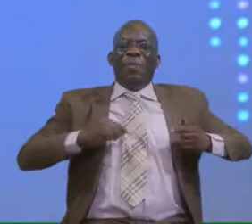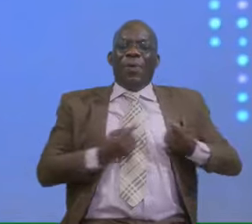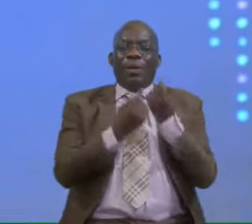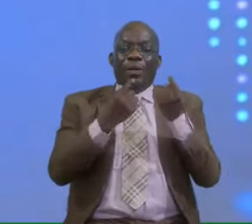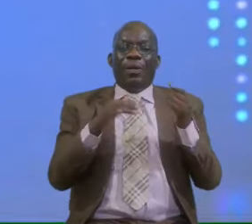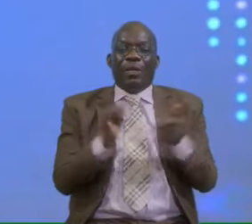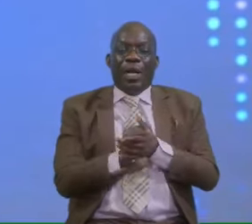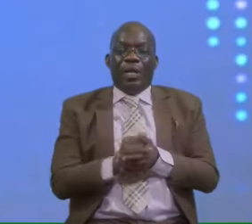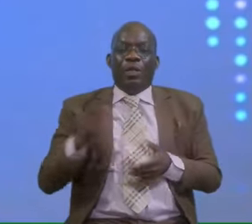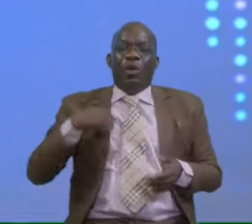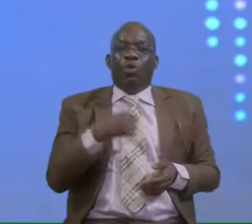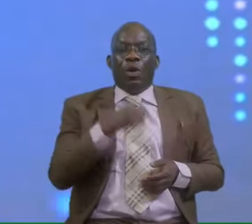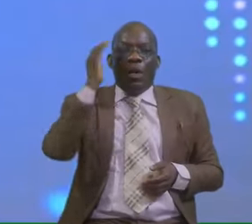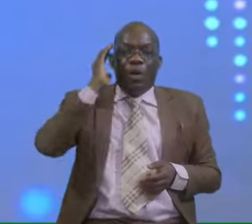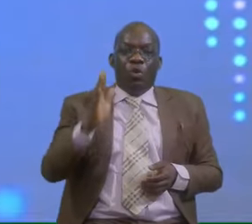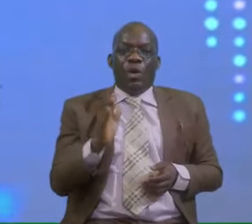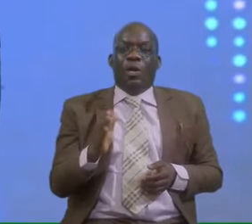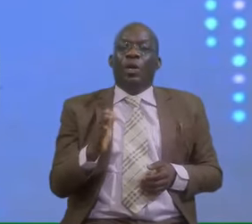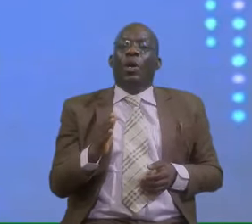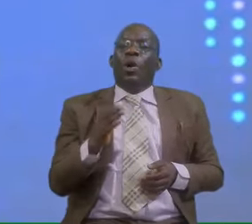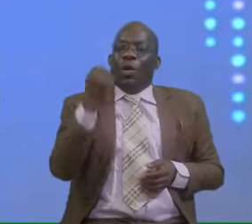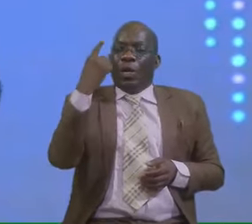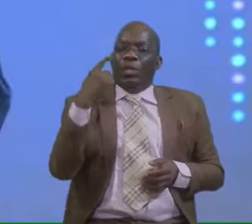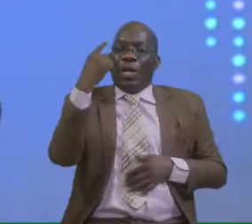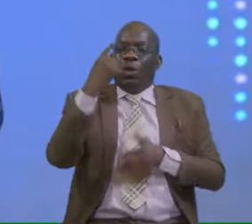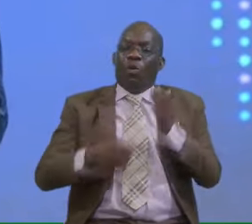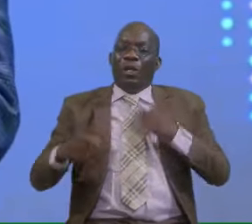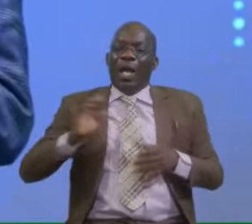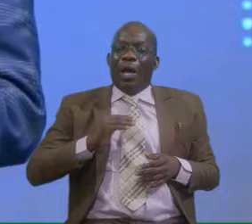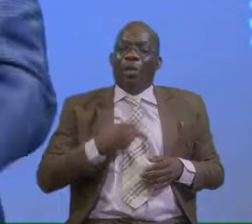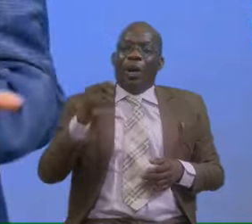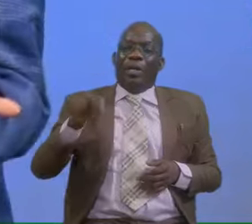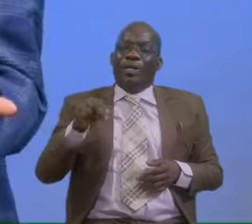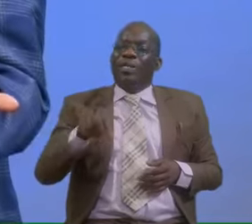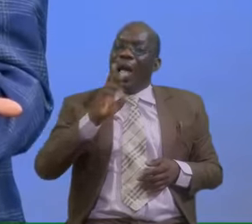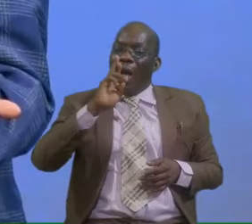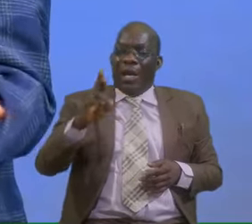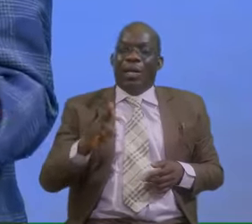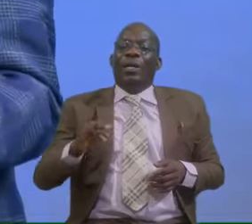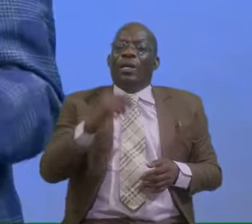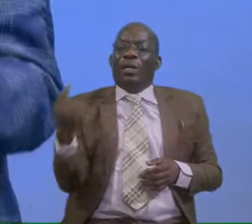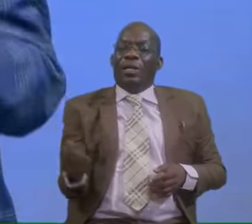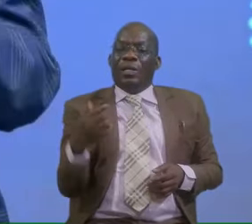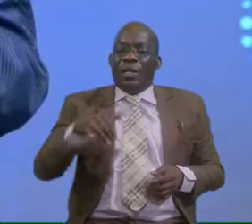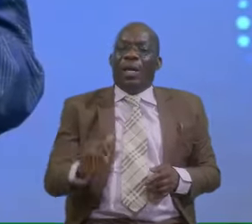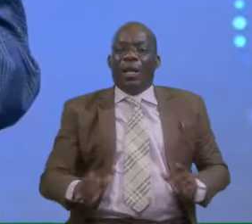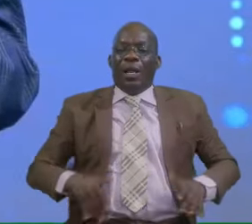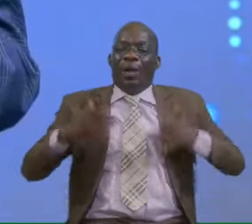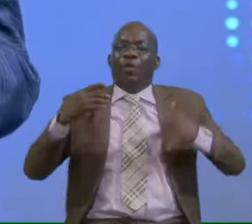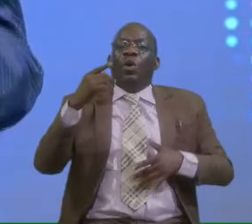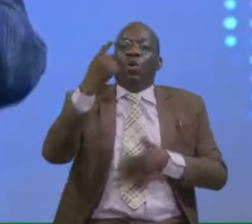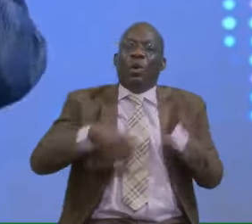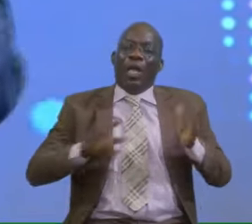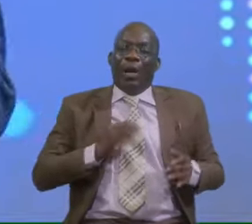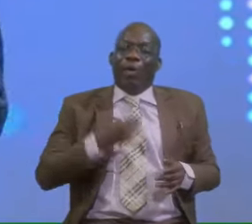will realize what our needs are. Eternal life. What our needs are. A